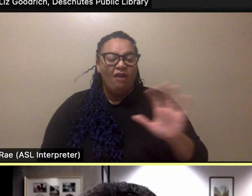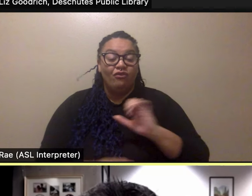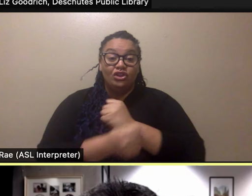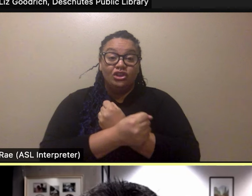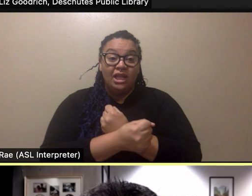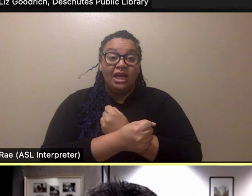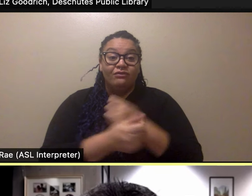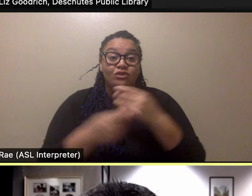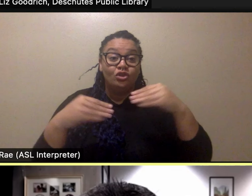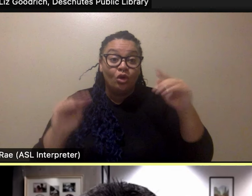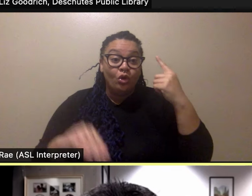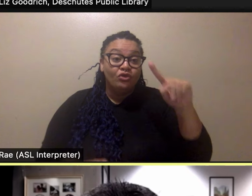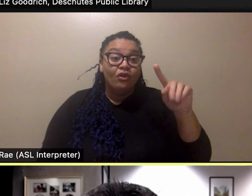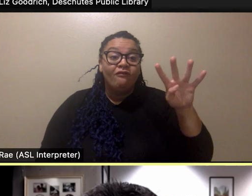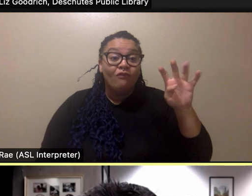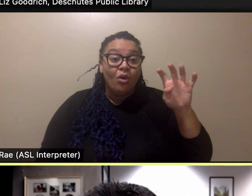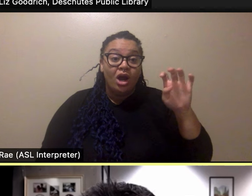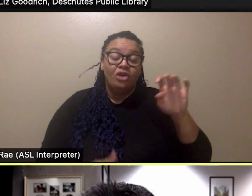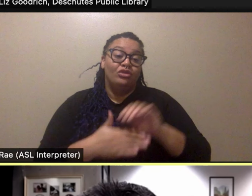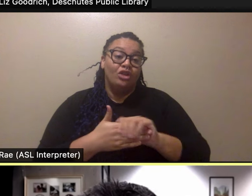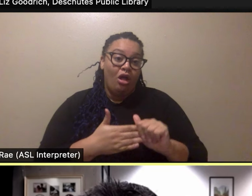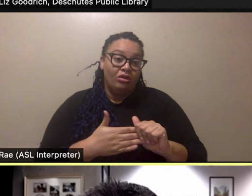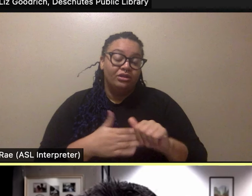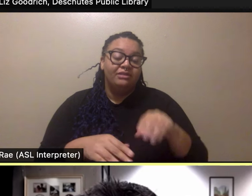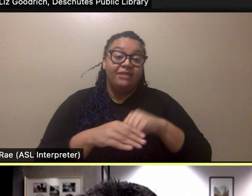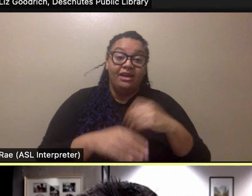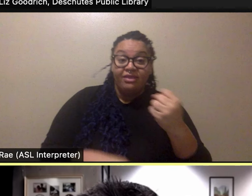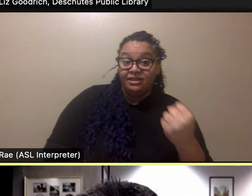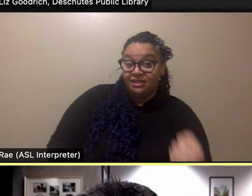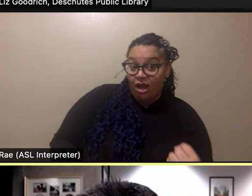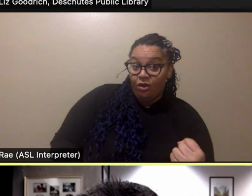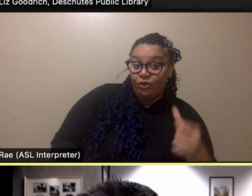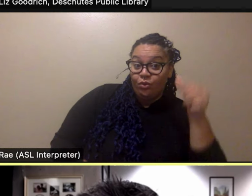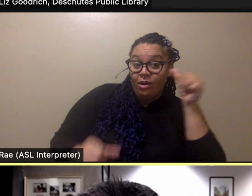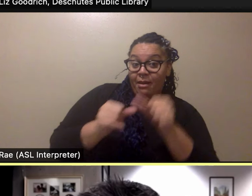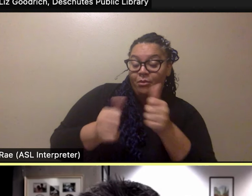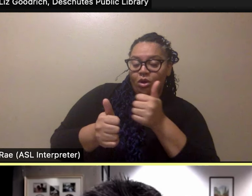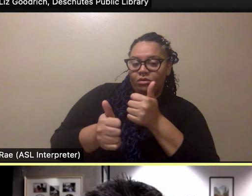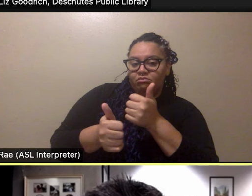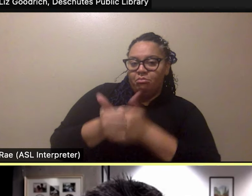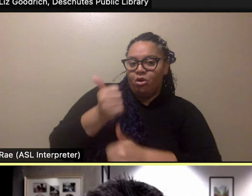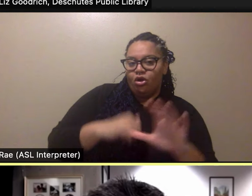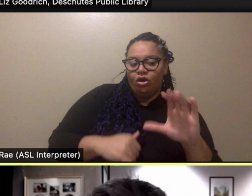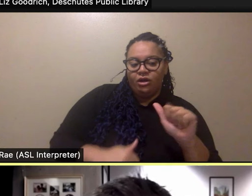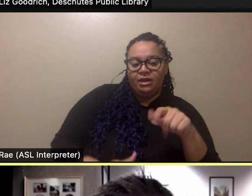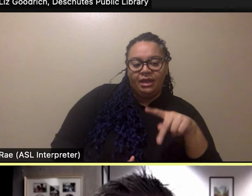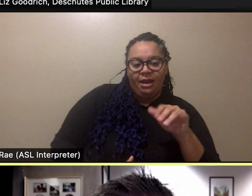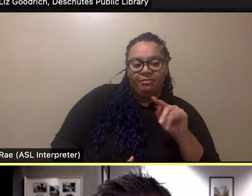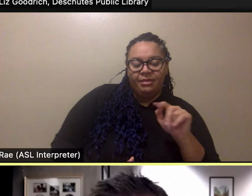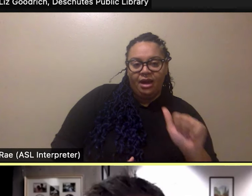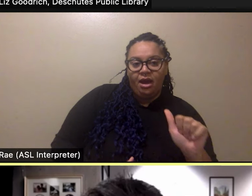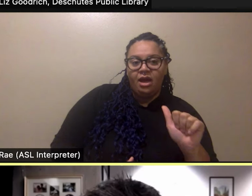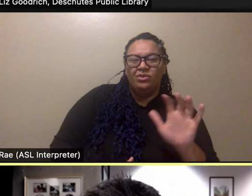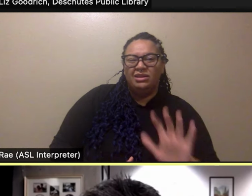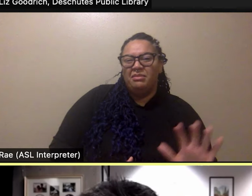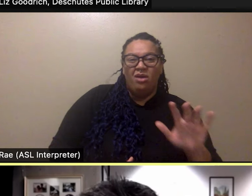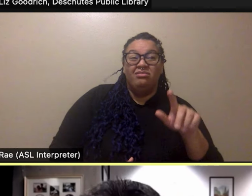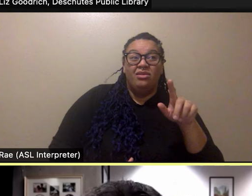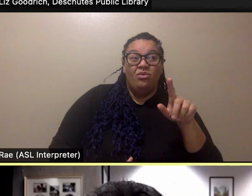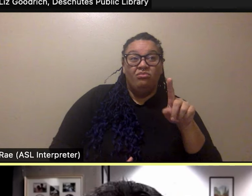about $400 US. In the South, keep in mind that per capita annual income in 1850 was approximately